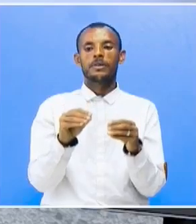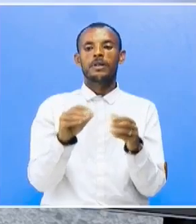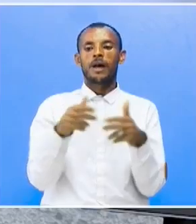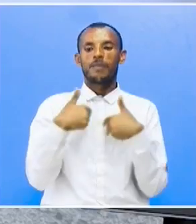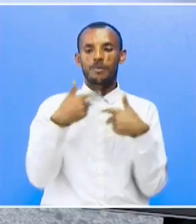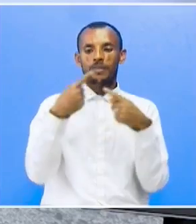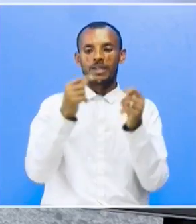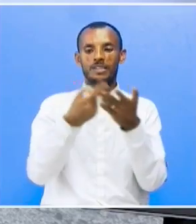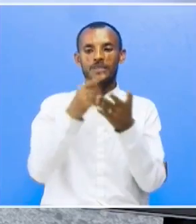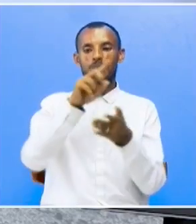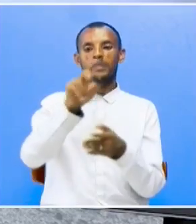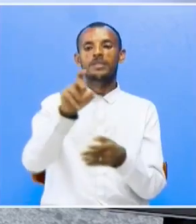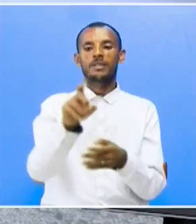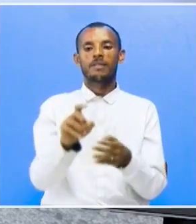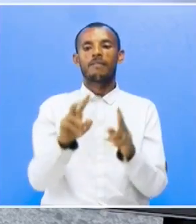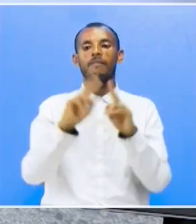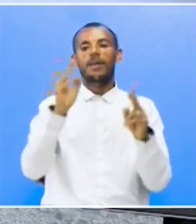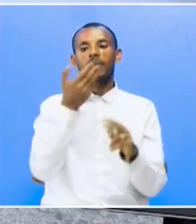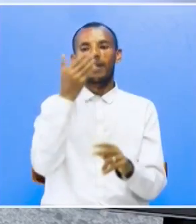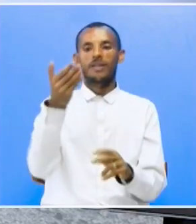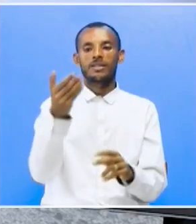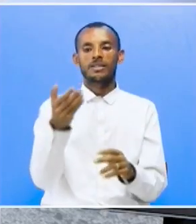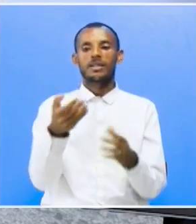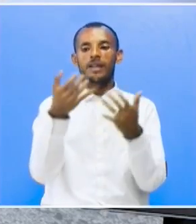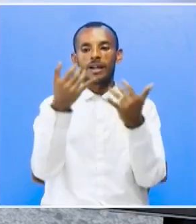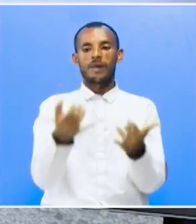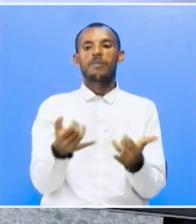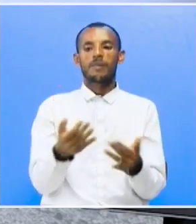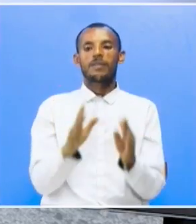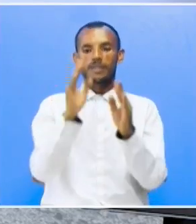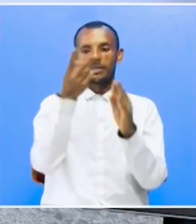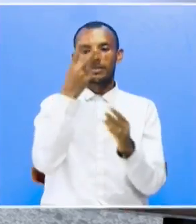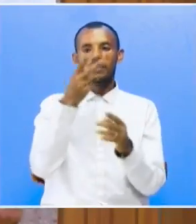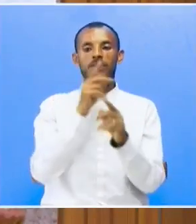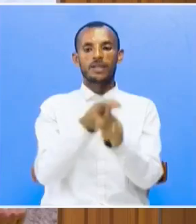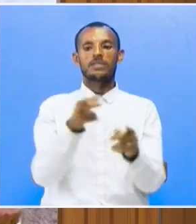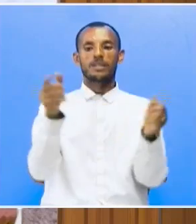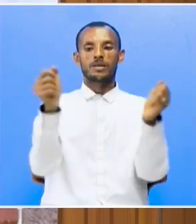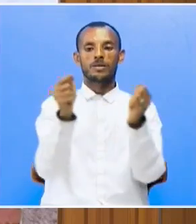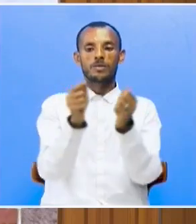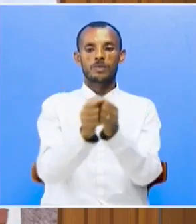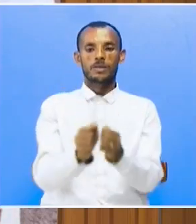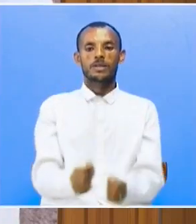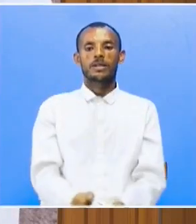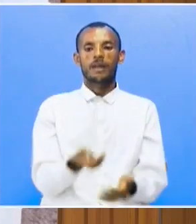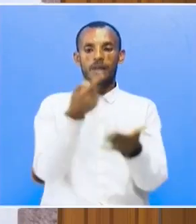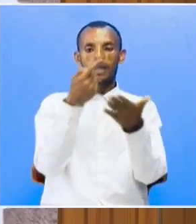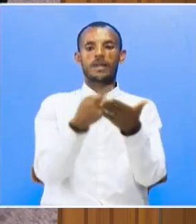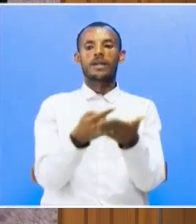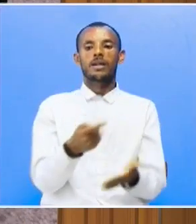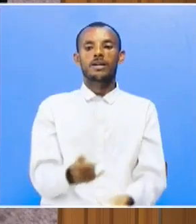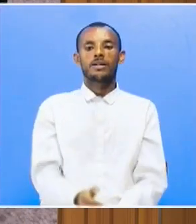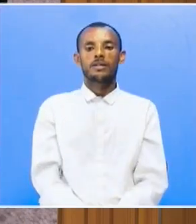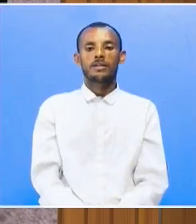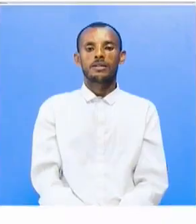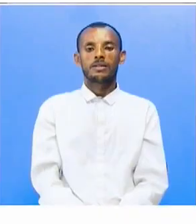question. Very nice. Now let's see the answer together. Here,